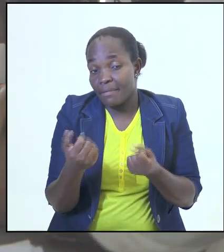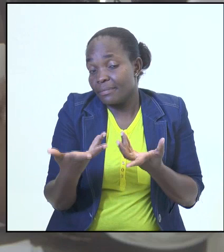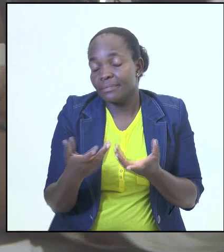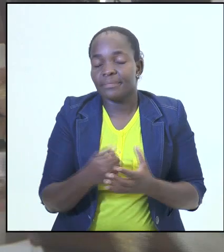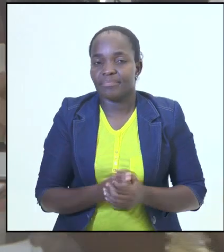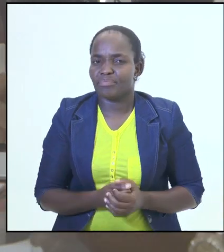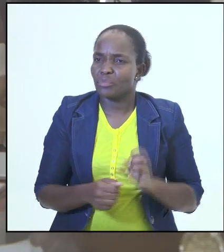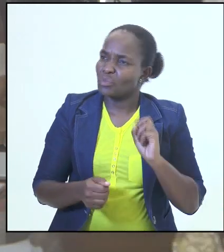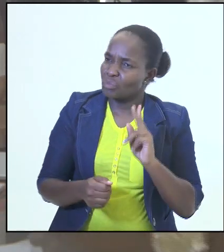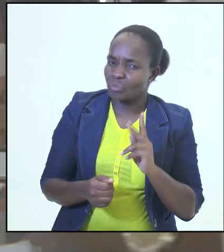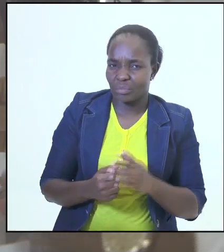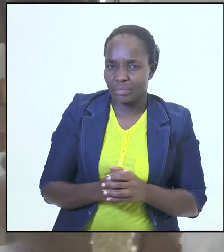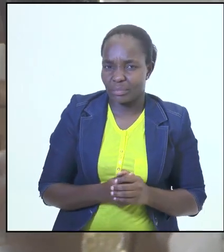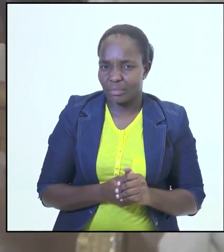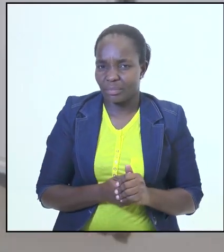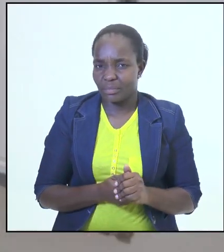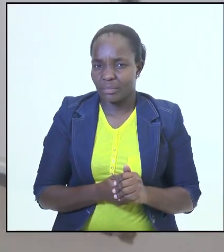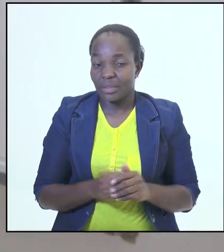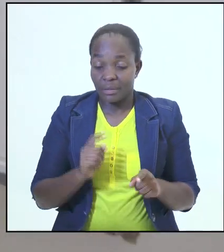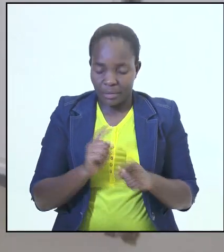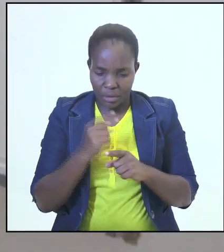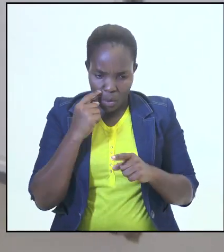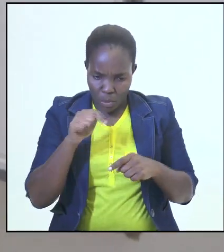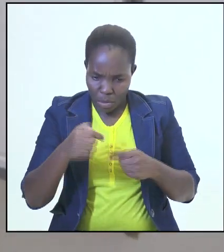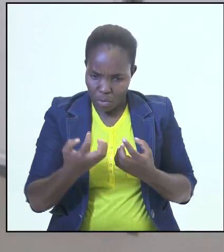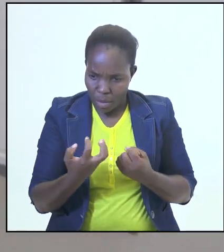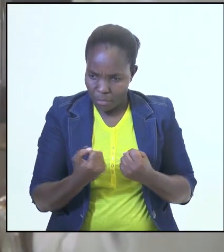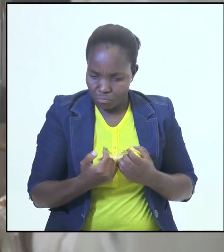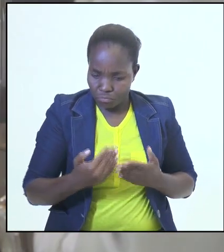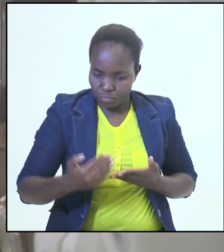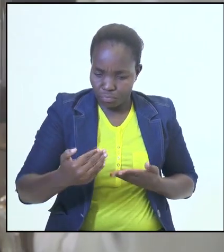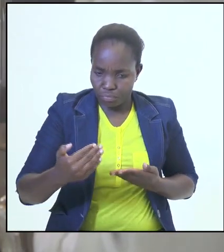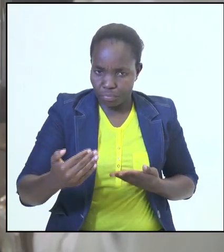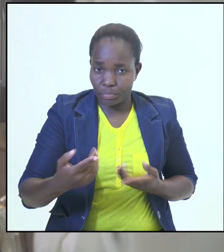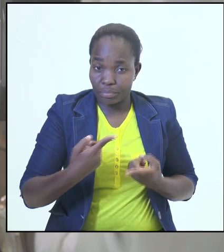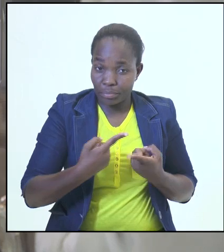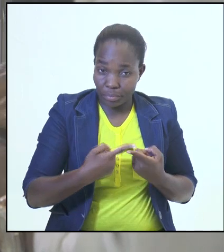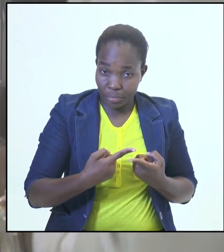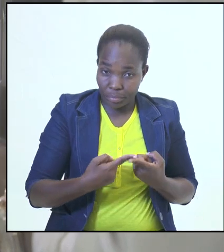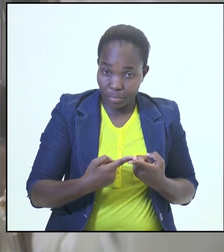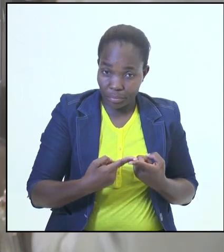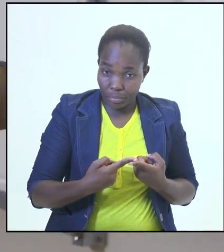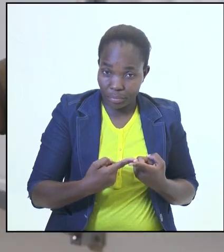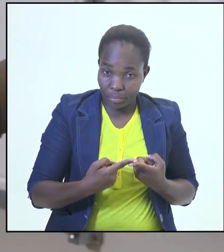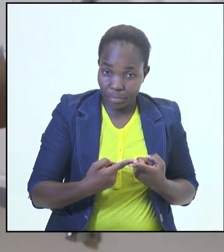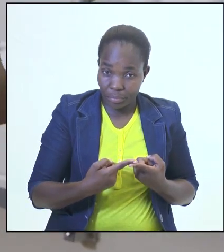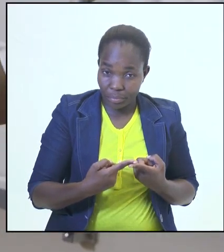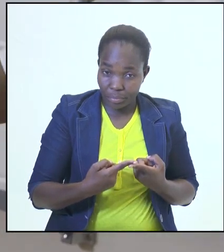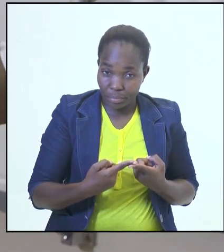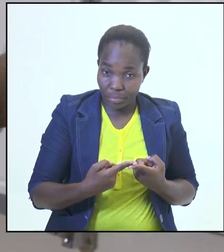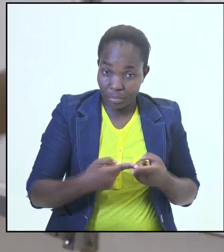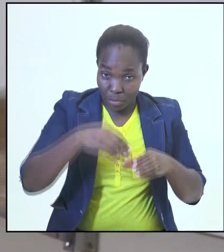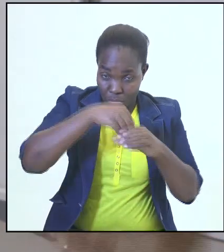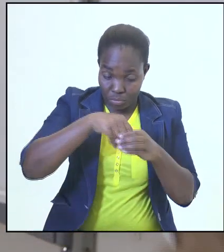Help me check if we have all the items that we need. We need a discharge plant, which is